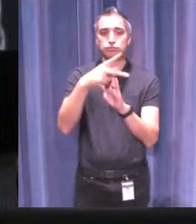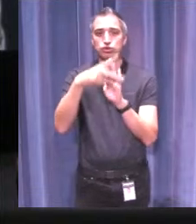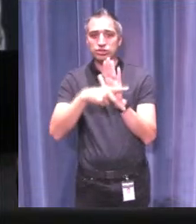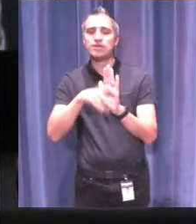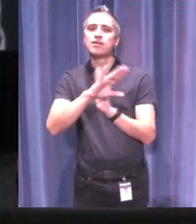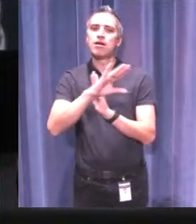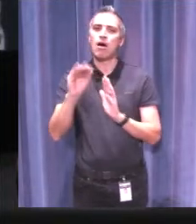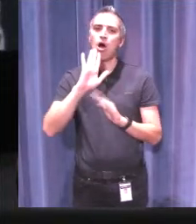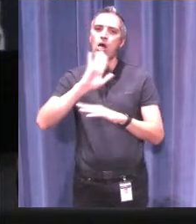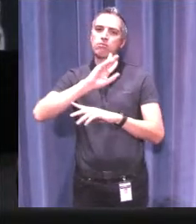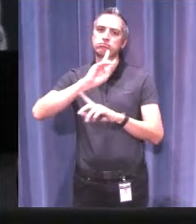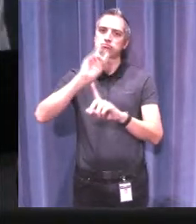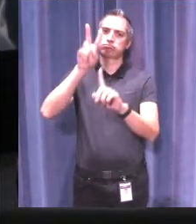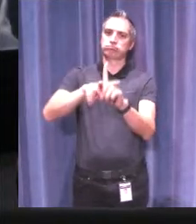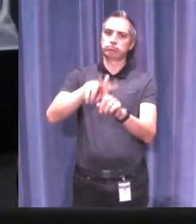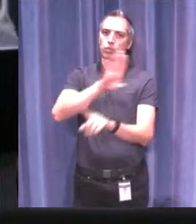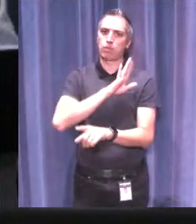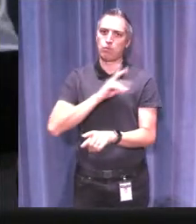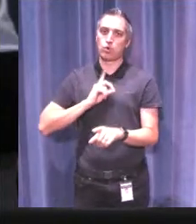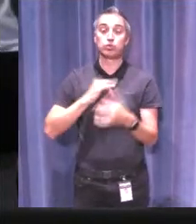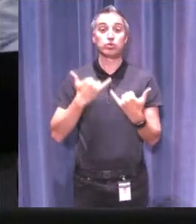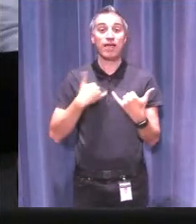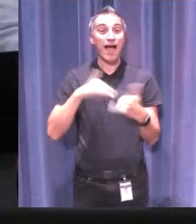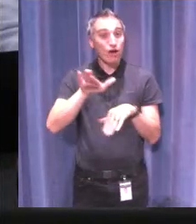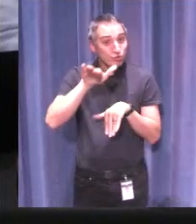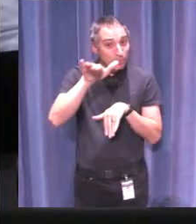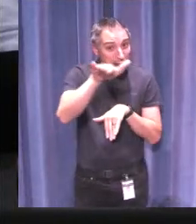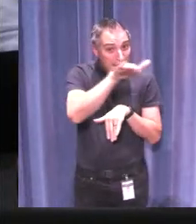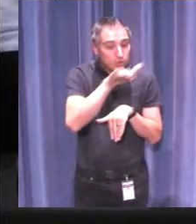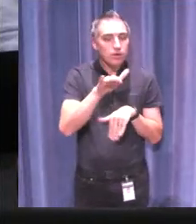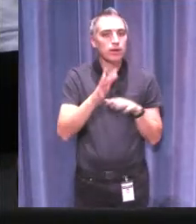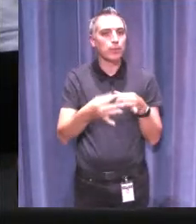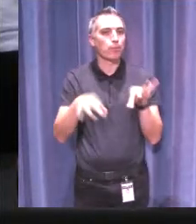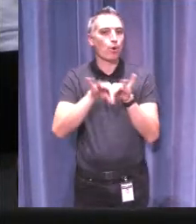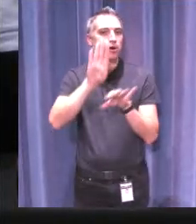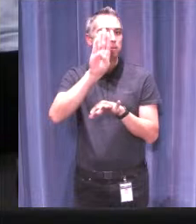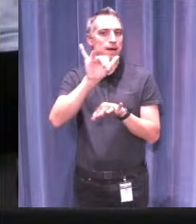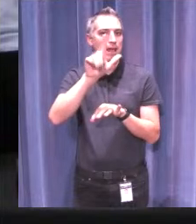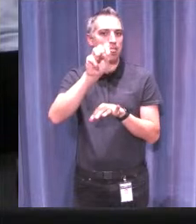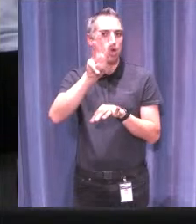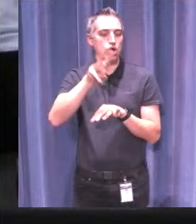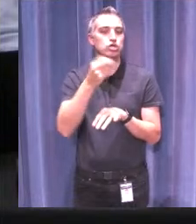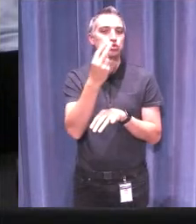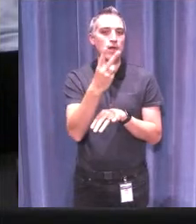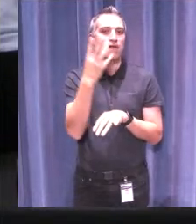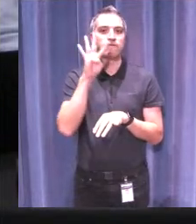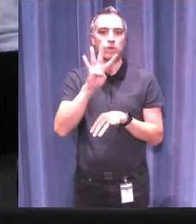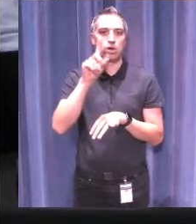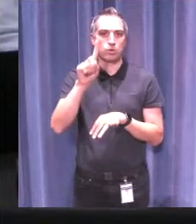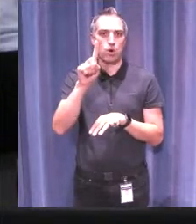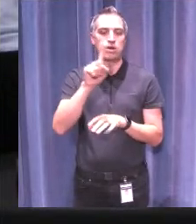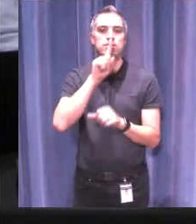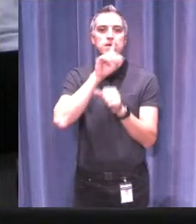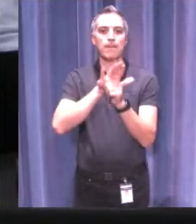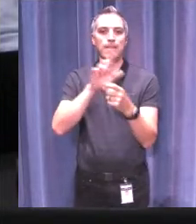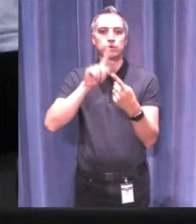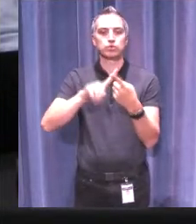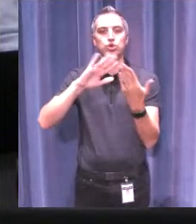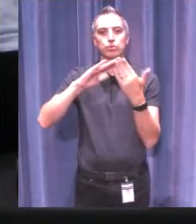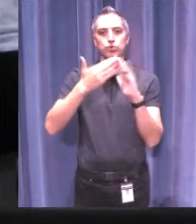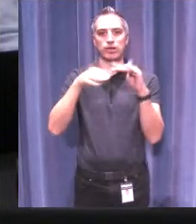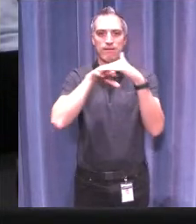govern the board. Today, I remind you of an important bylaw, Bylaw 1241, Commitment to Community